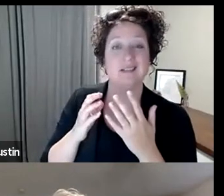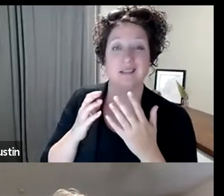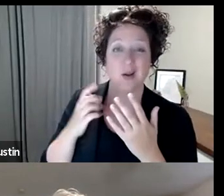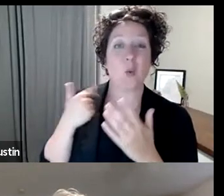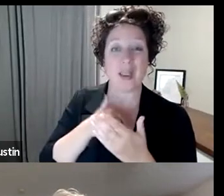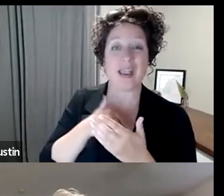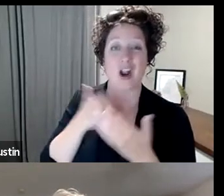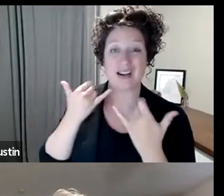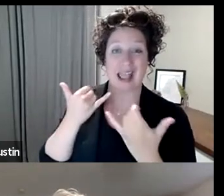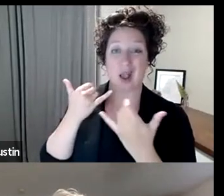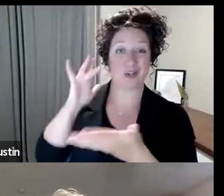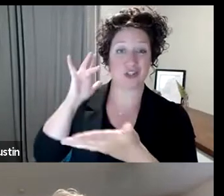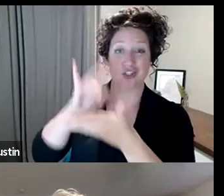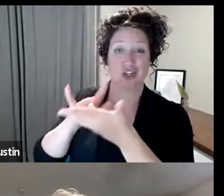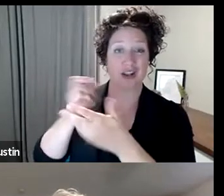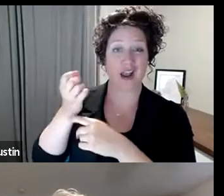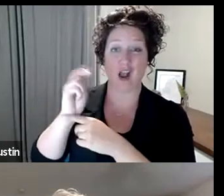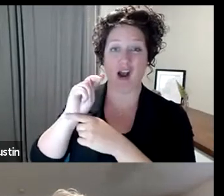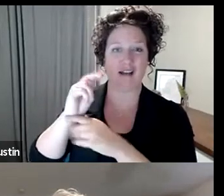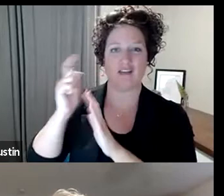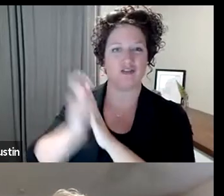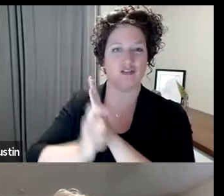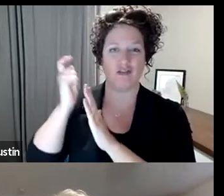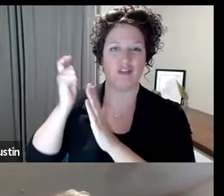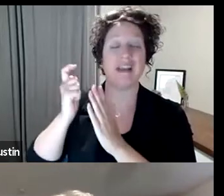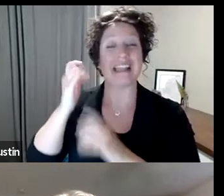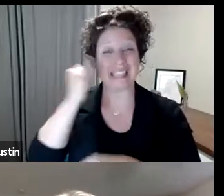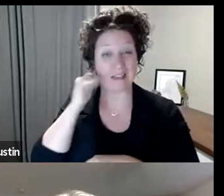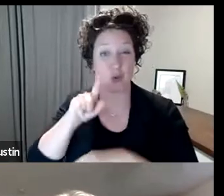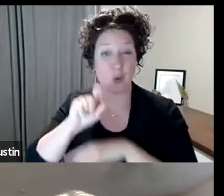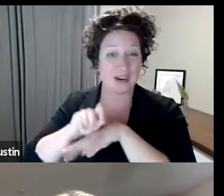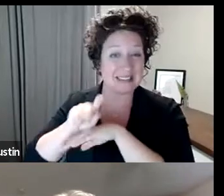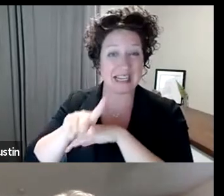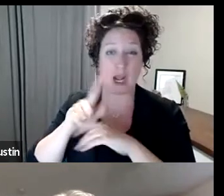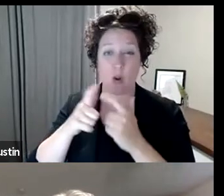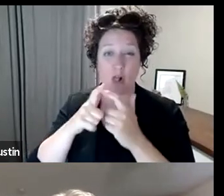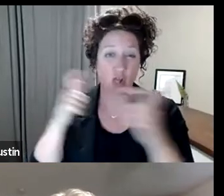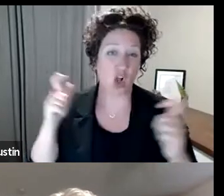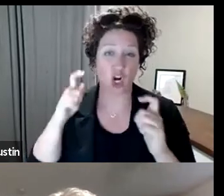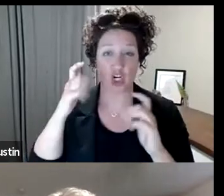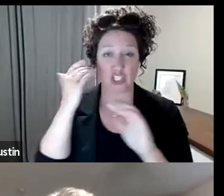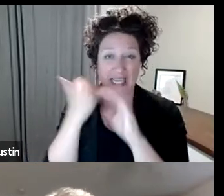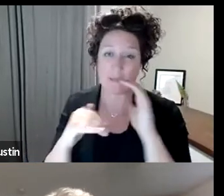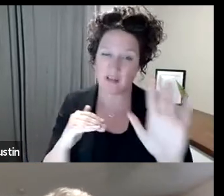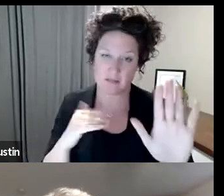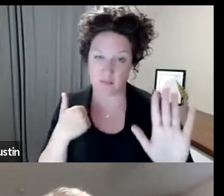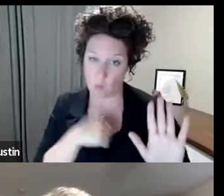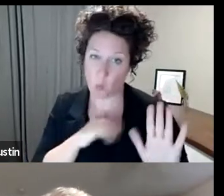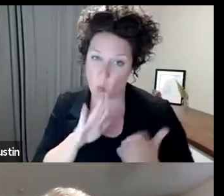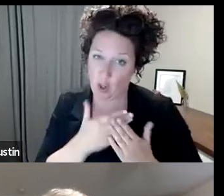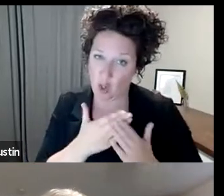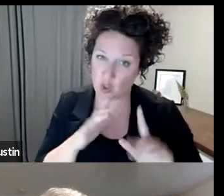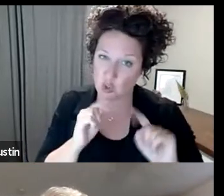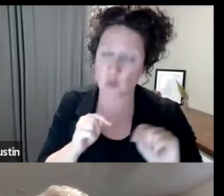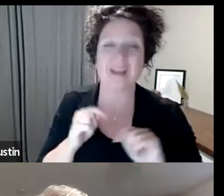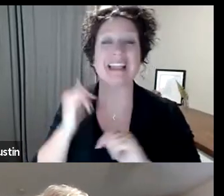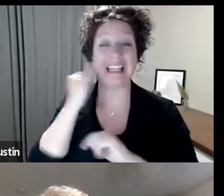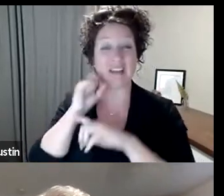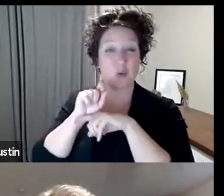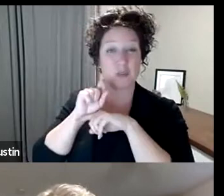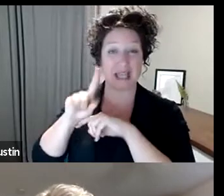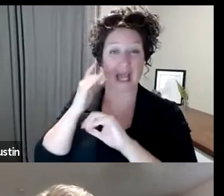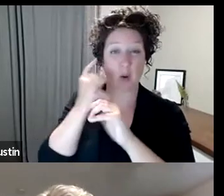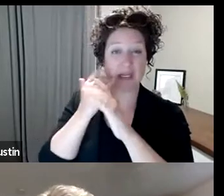by default in the background. And that if you're sending out a large email, which let's be honest, we all do, it will prompt